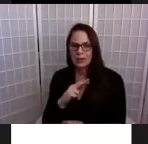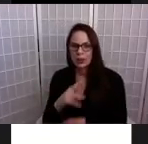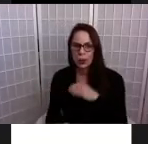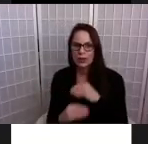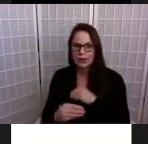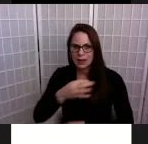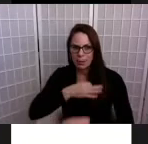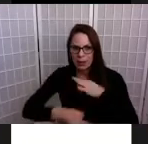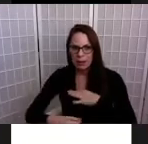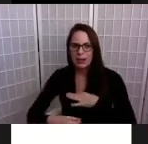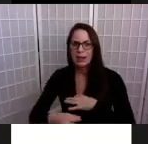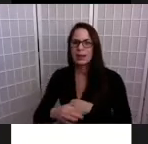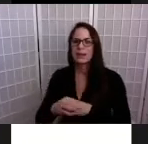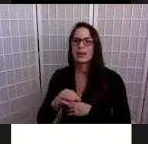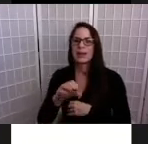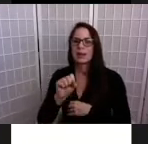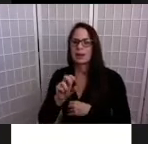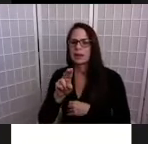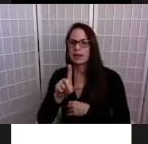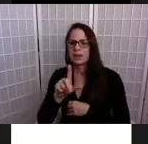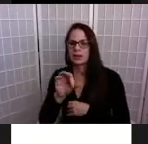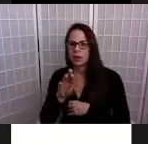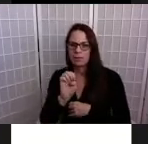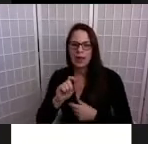like chondroitin sulfate, turmeric,